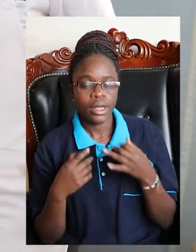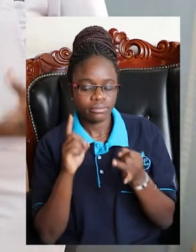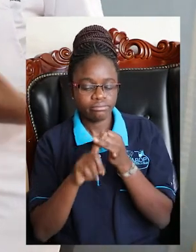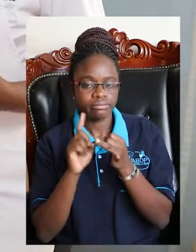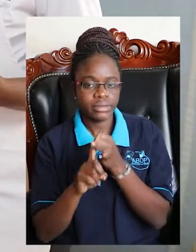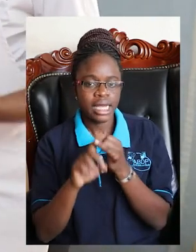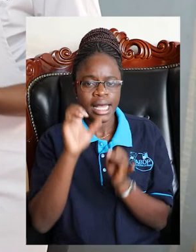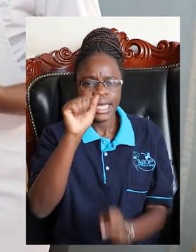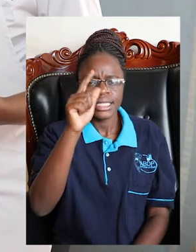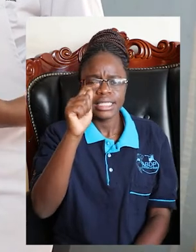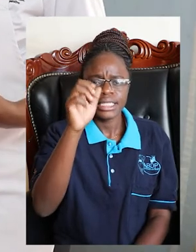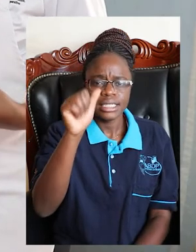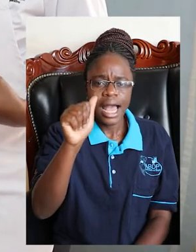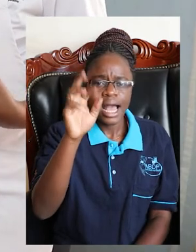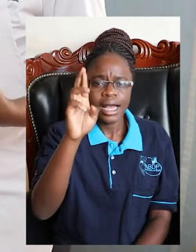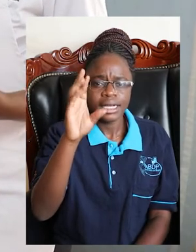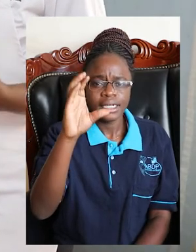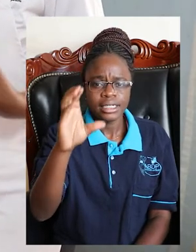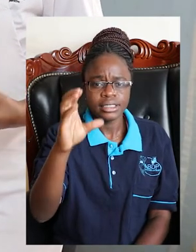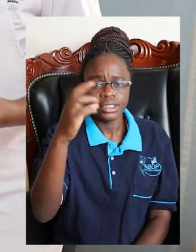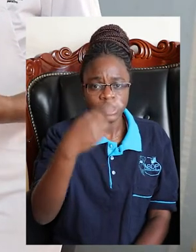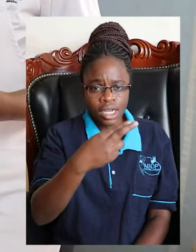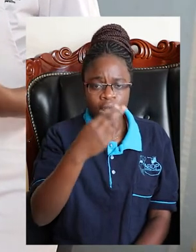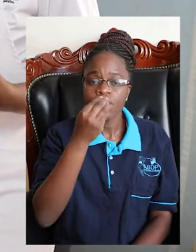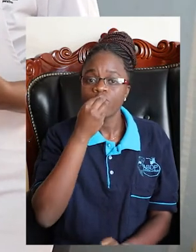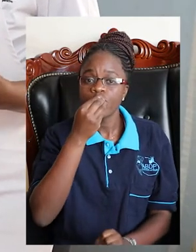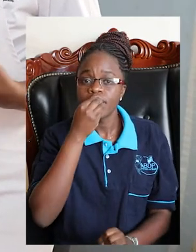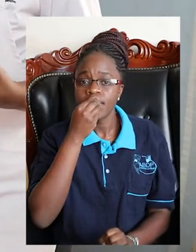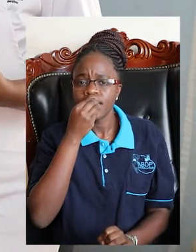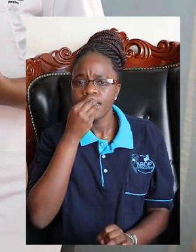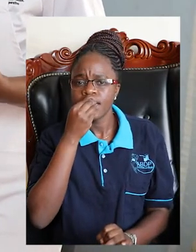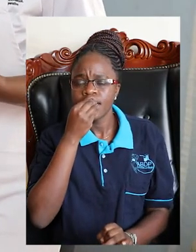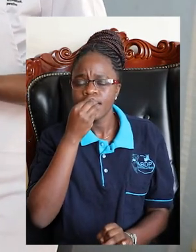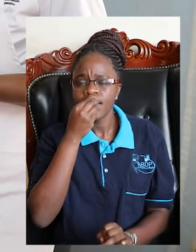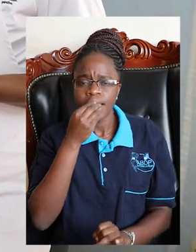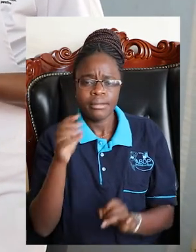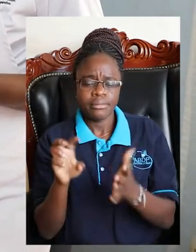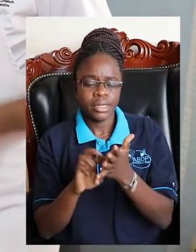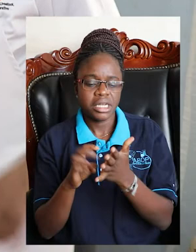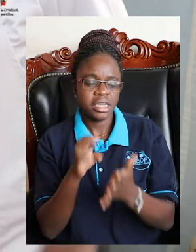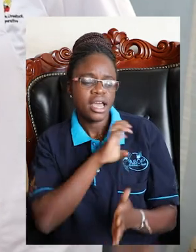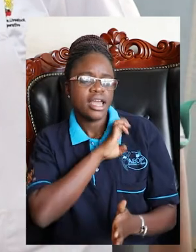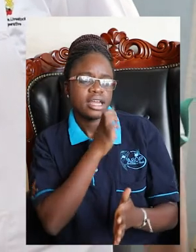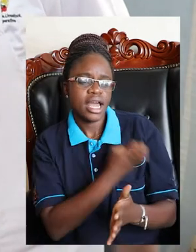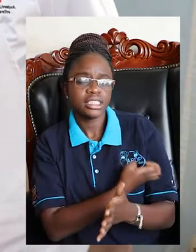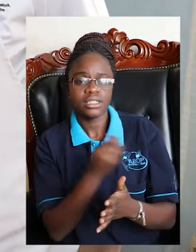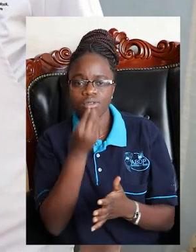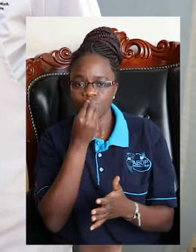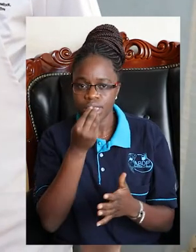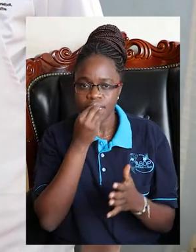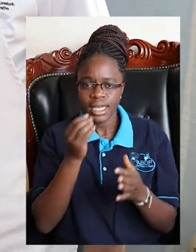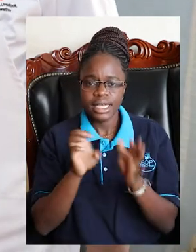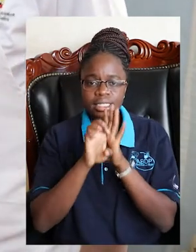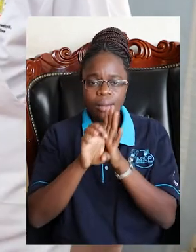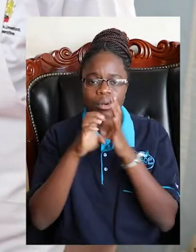the foods that provide for us energy. And these starchy foods include the cereals, like one of them is like the